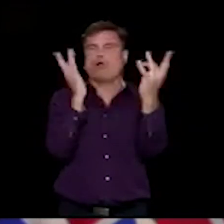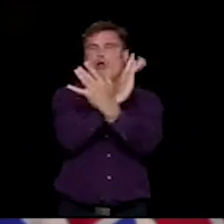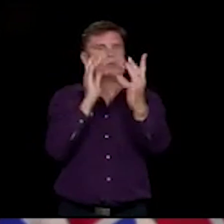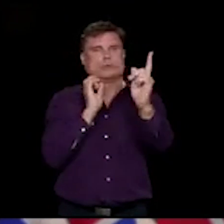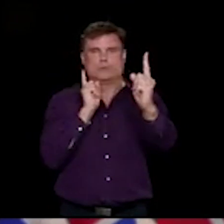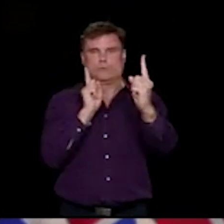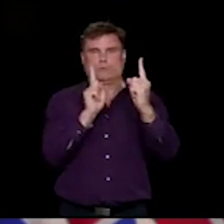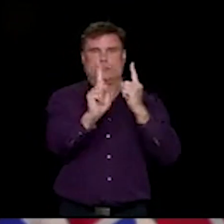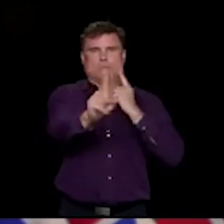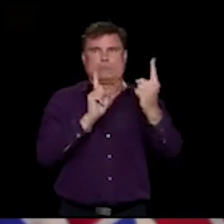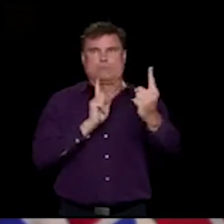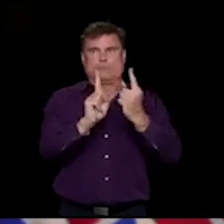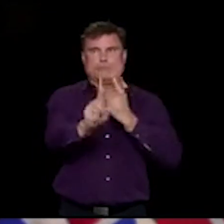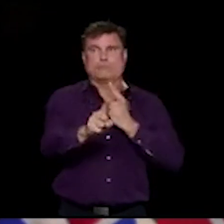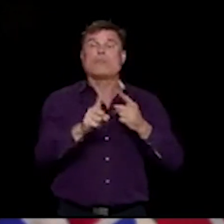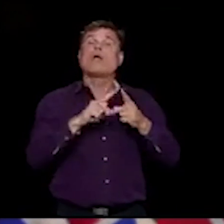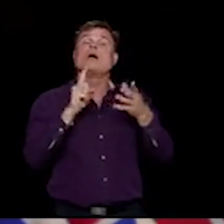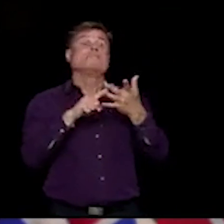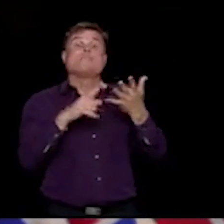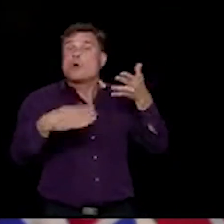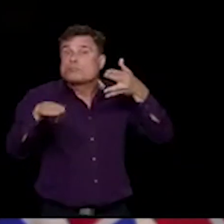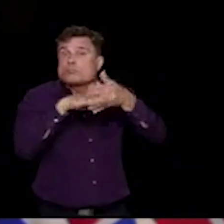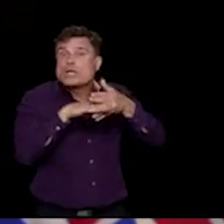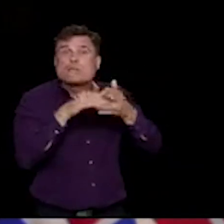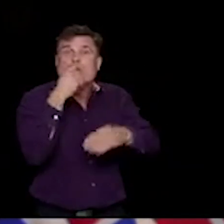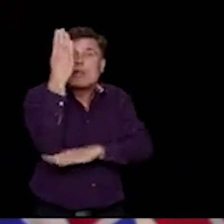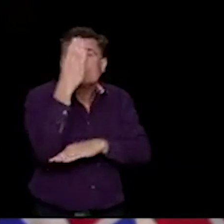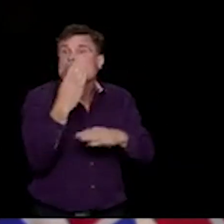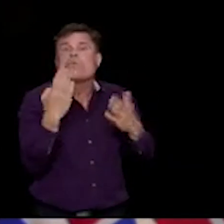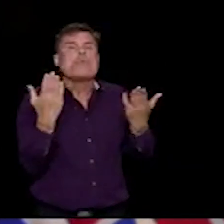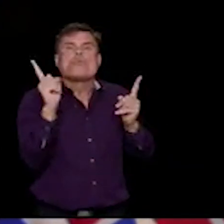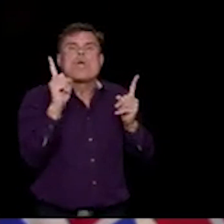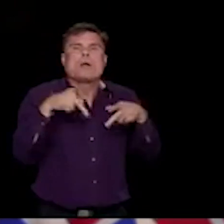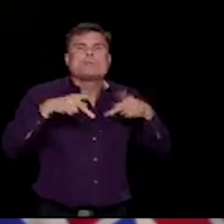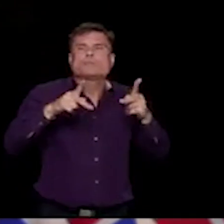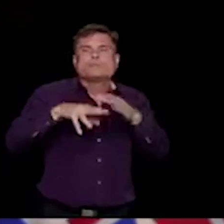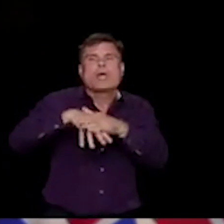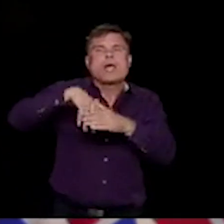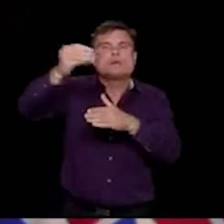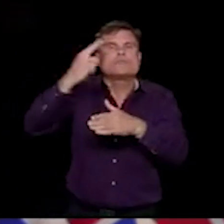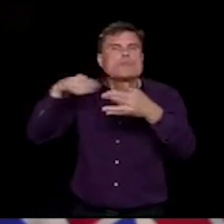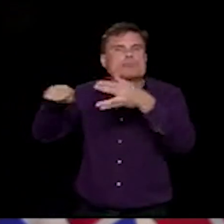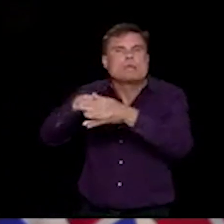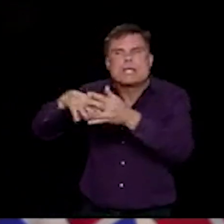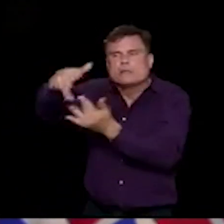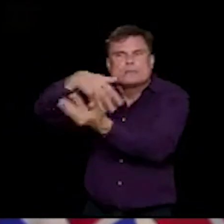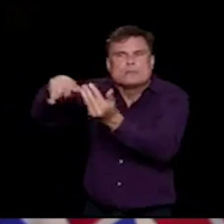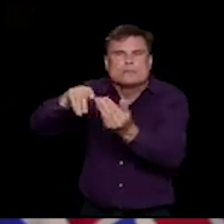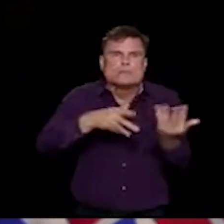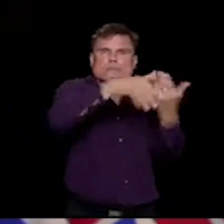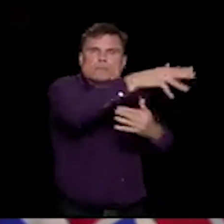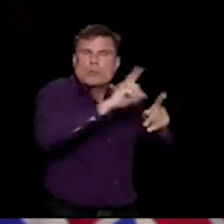that are intermixing and mingling, similar to what we're seeing with social interactions, where you maintain your physical distance,